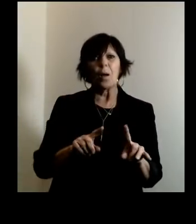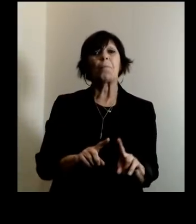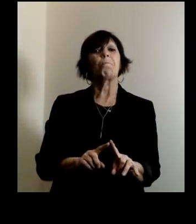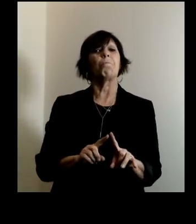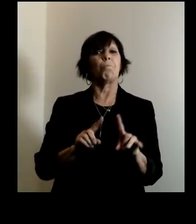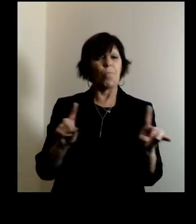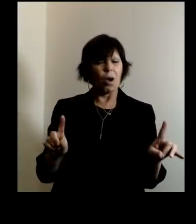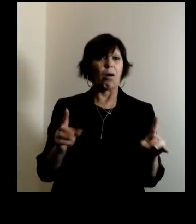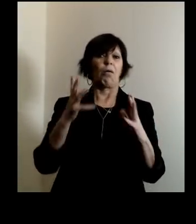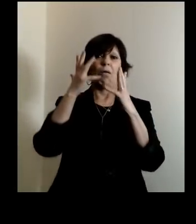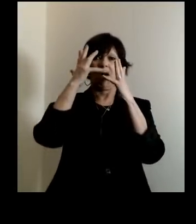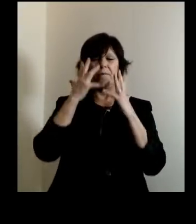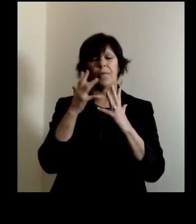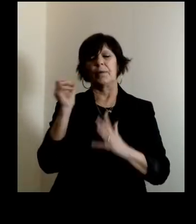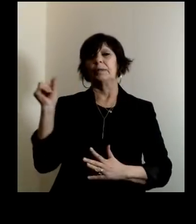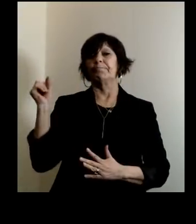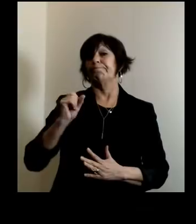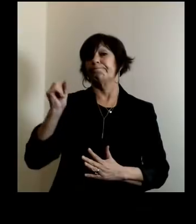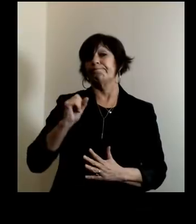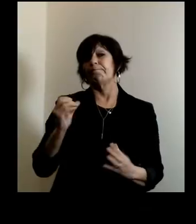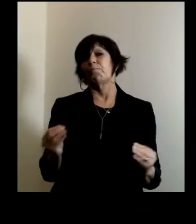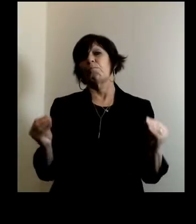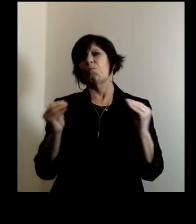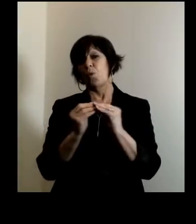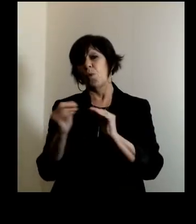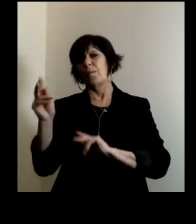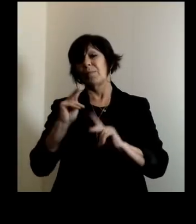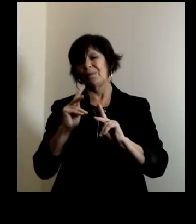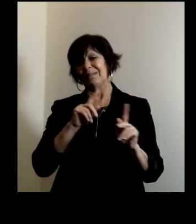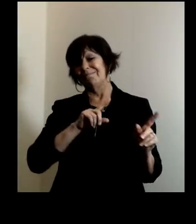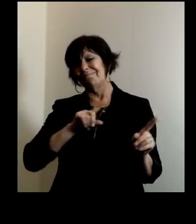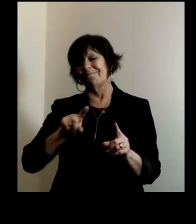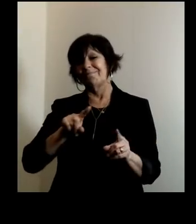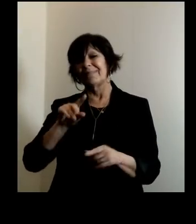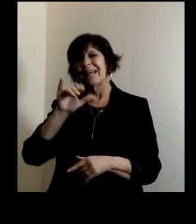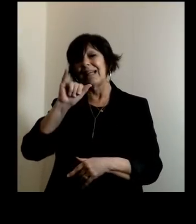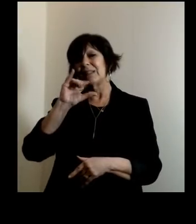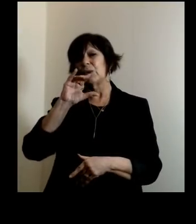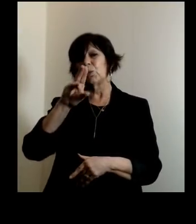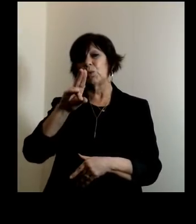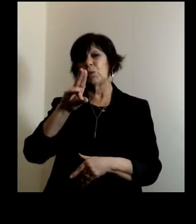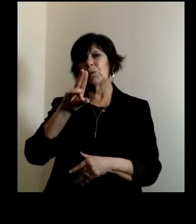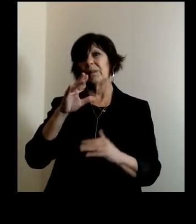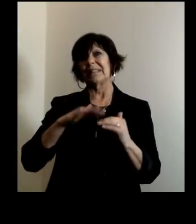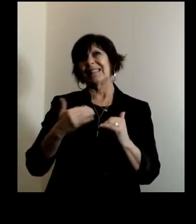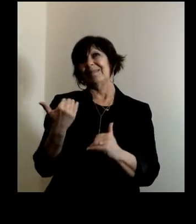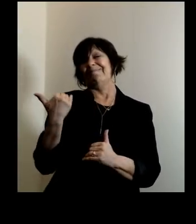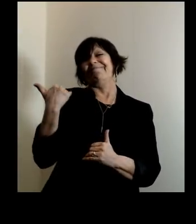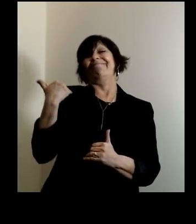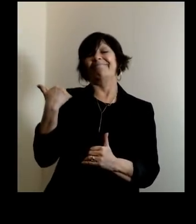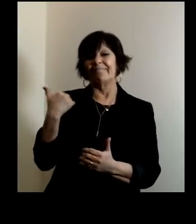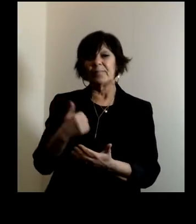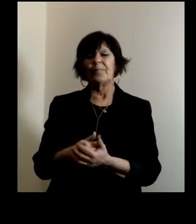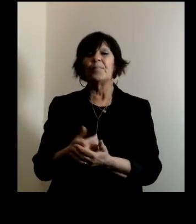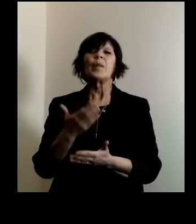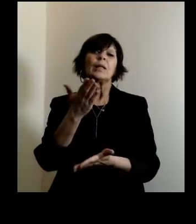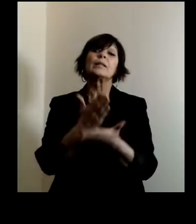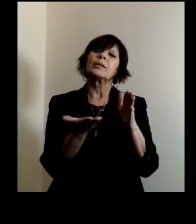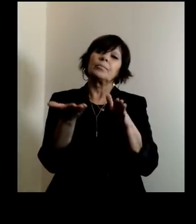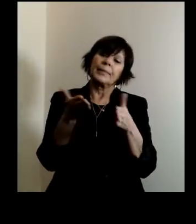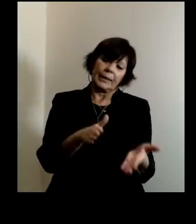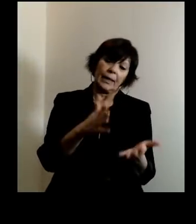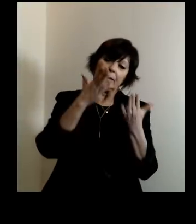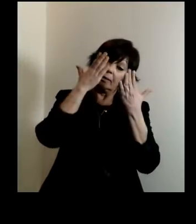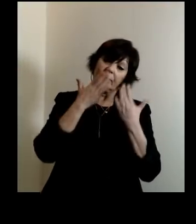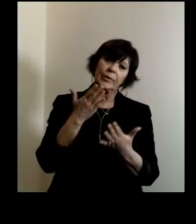have unfortunately seen more people in the ICU lately than we had in the last couple of months. We've had some deaths, unfortunately, in the